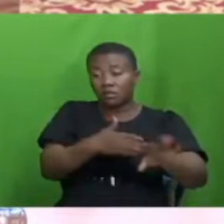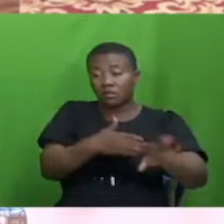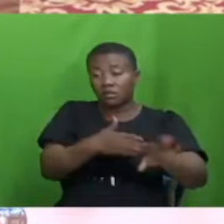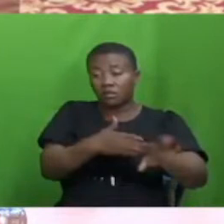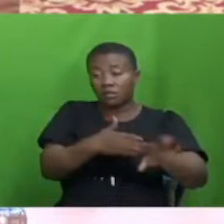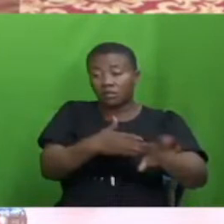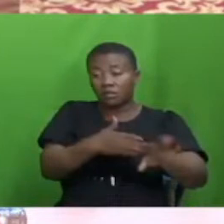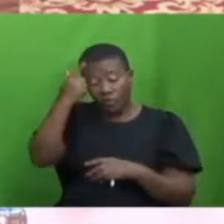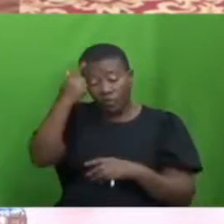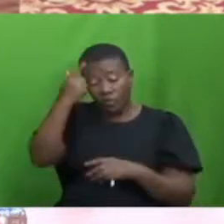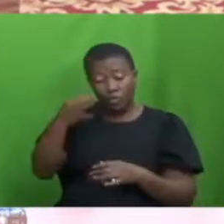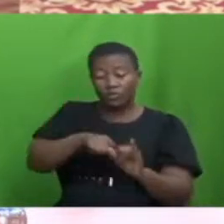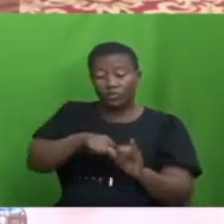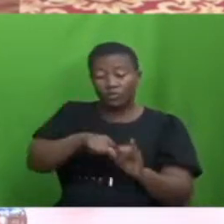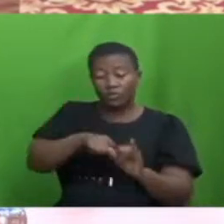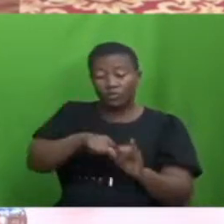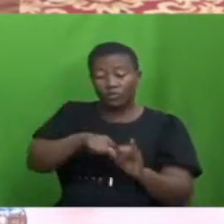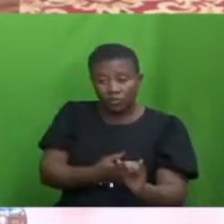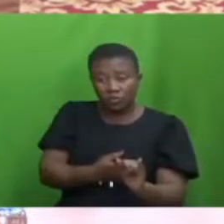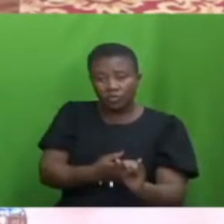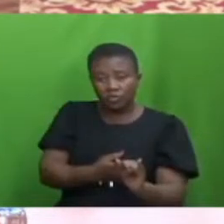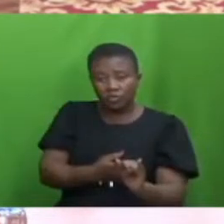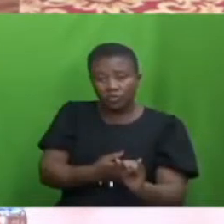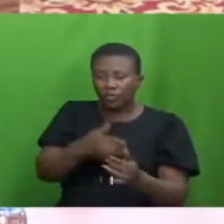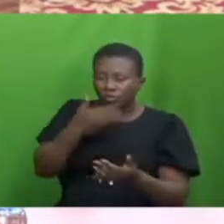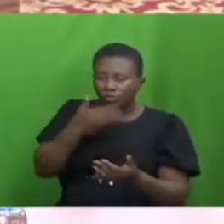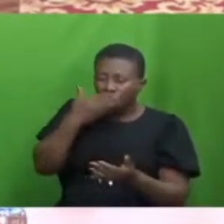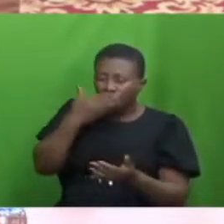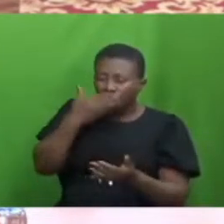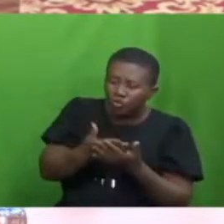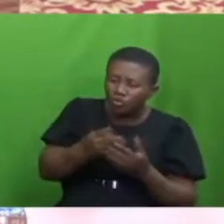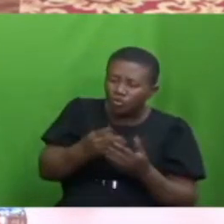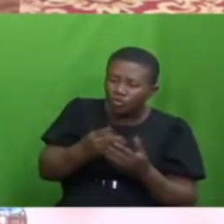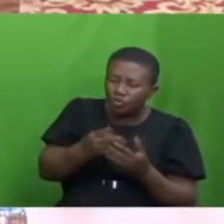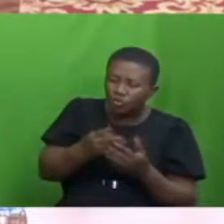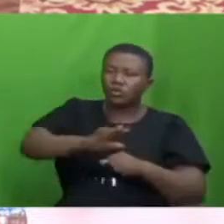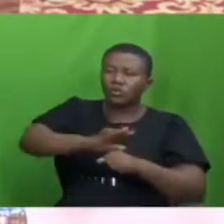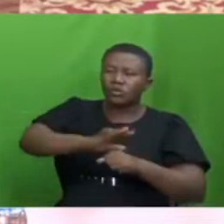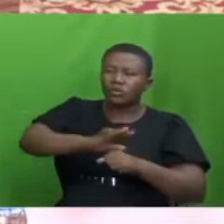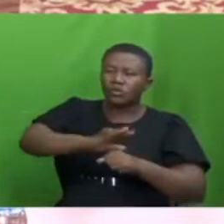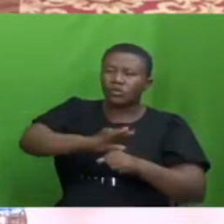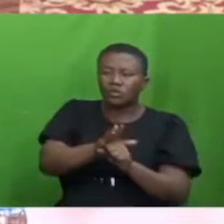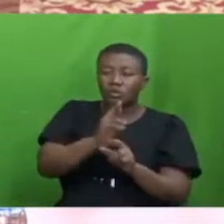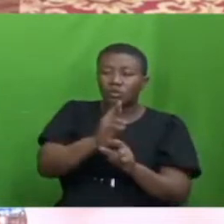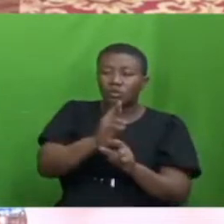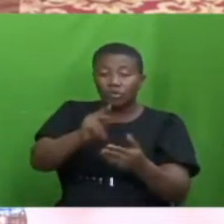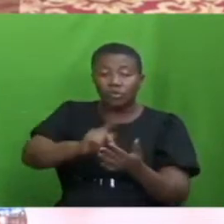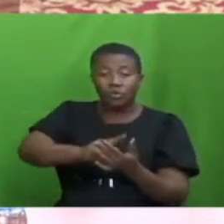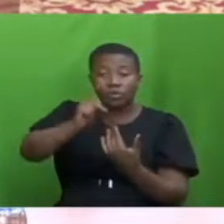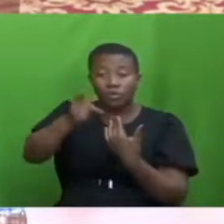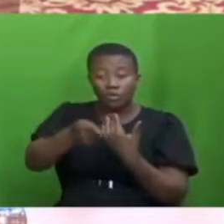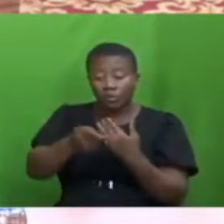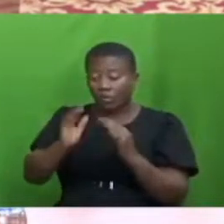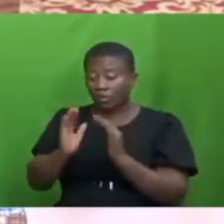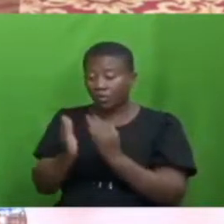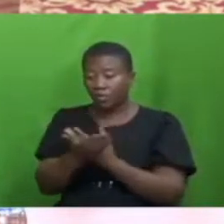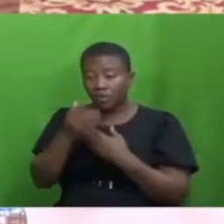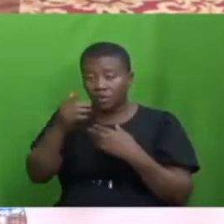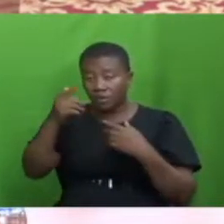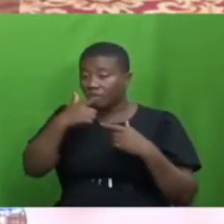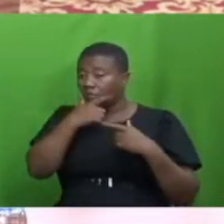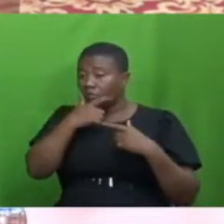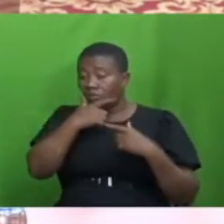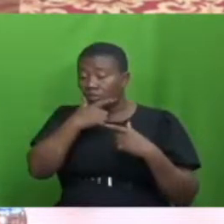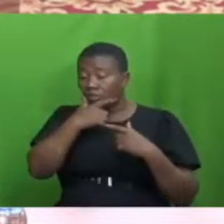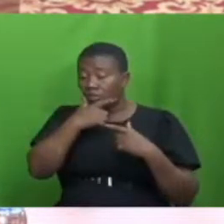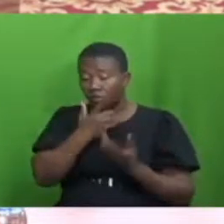to the implementation of a swift and robust COVID-19 response program led by His Excellency the President.